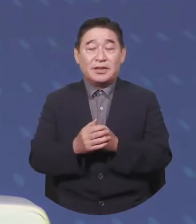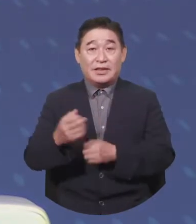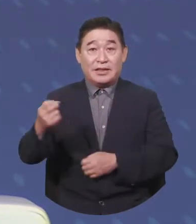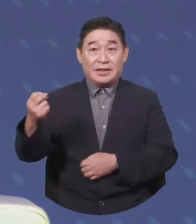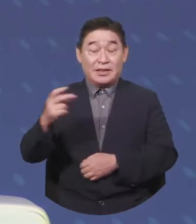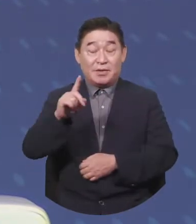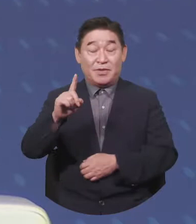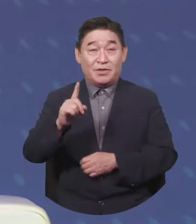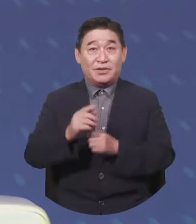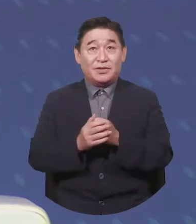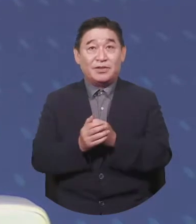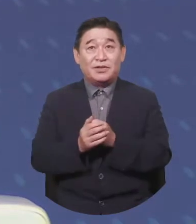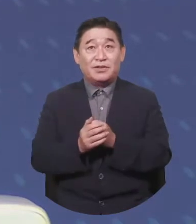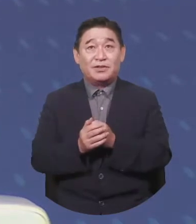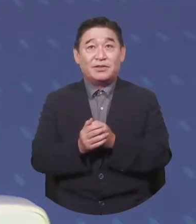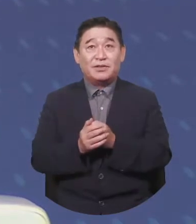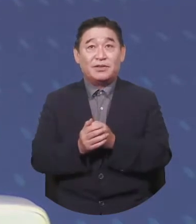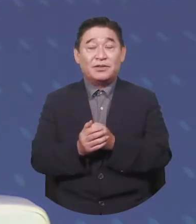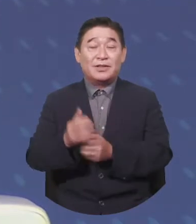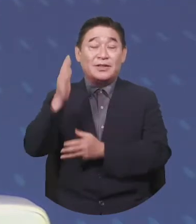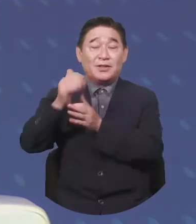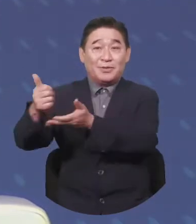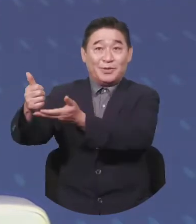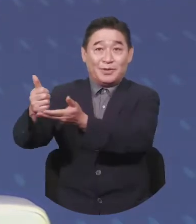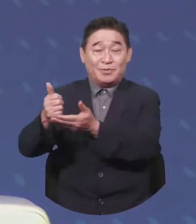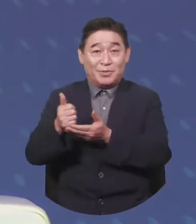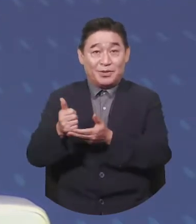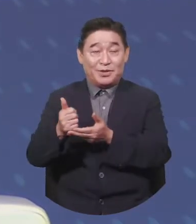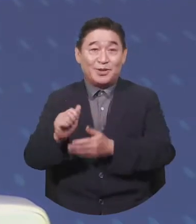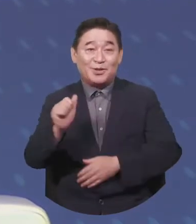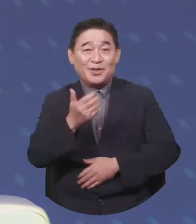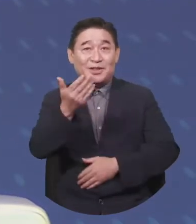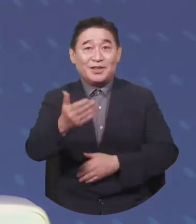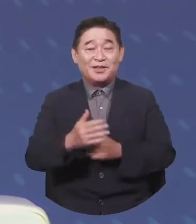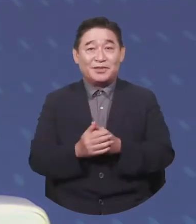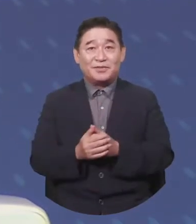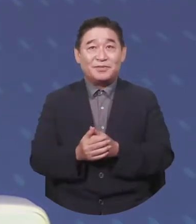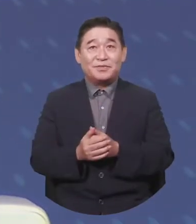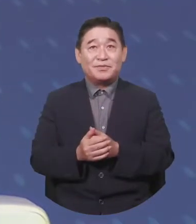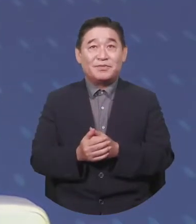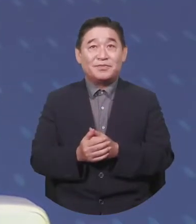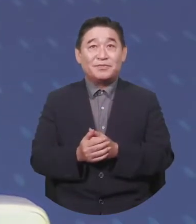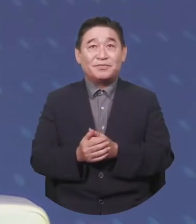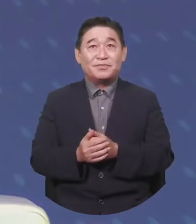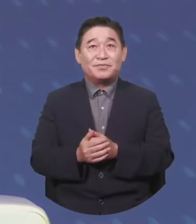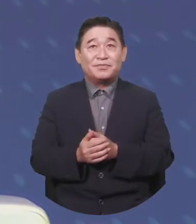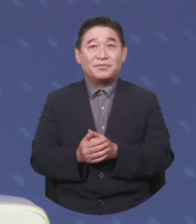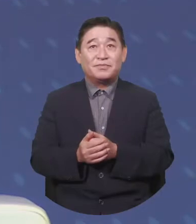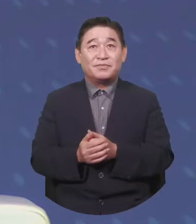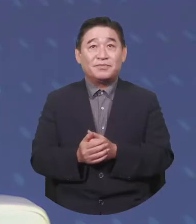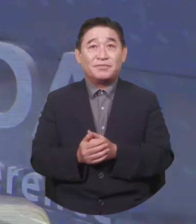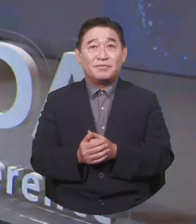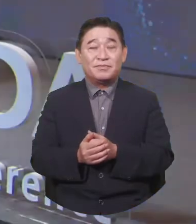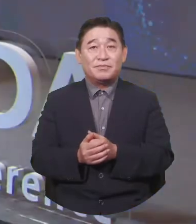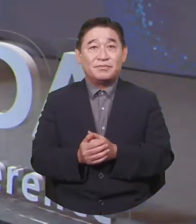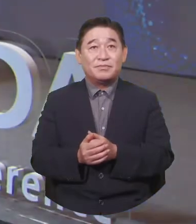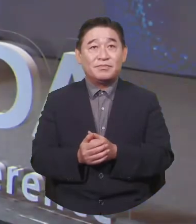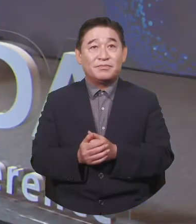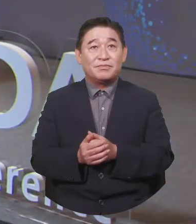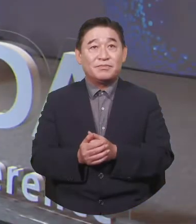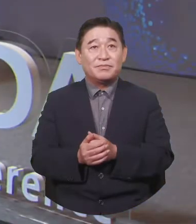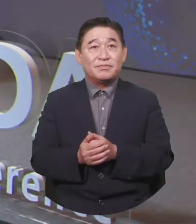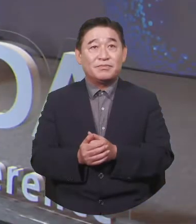esteemed panelists for today's session. Okay, so I'm joined on the stage by Professor Kwak Jae-sung